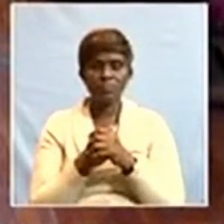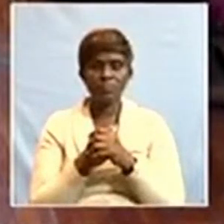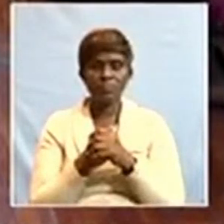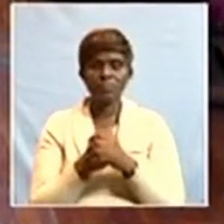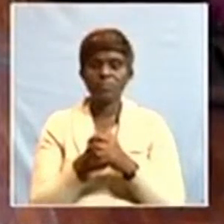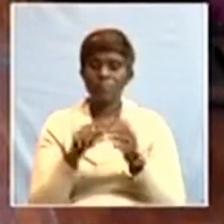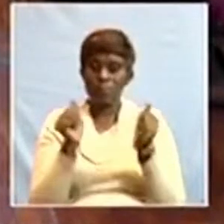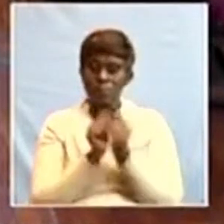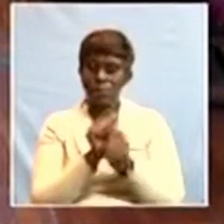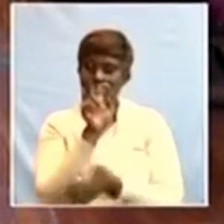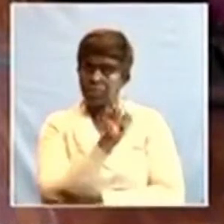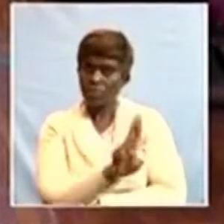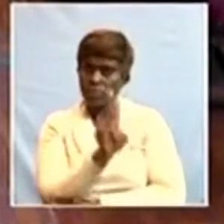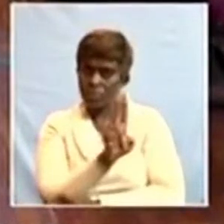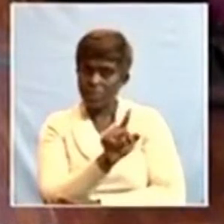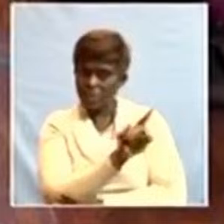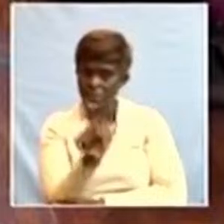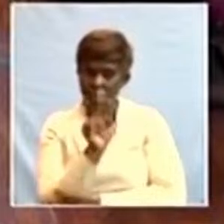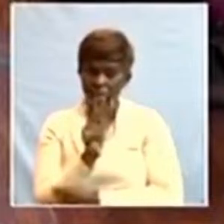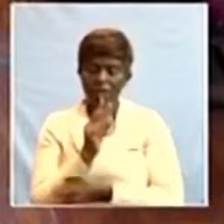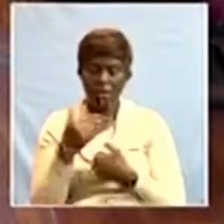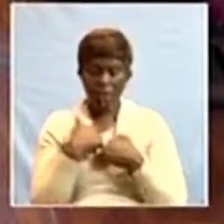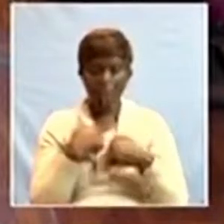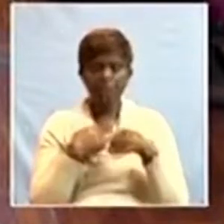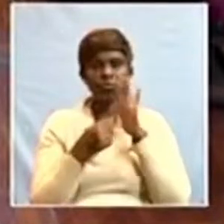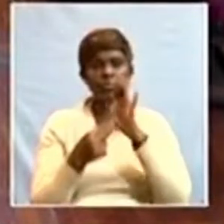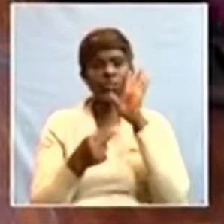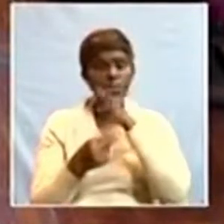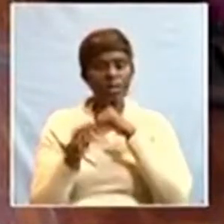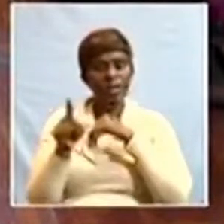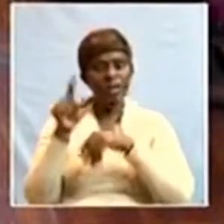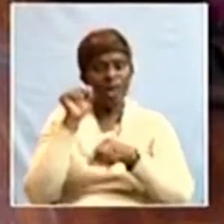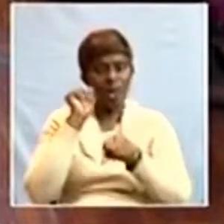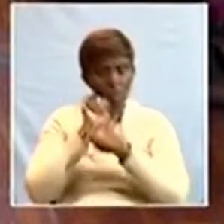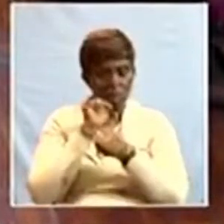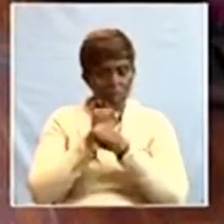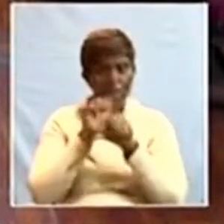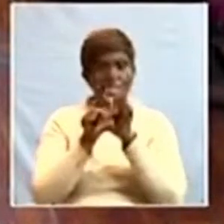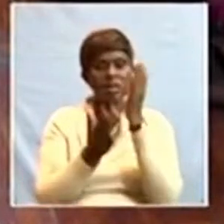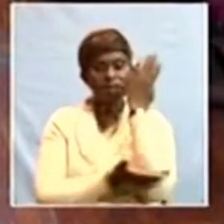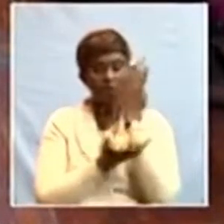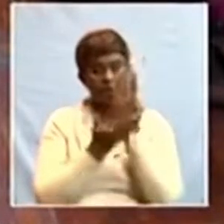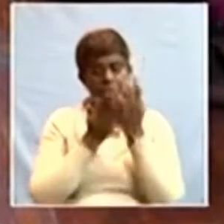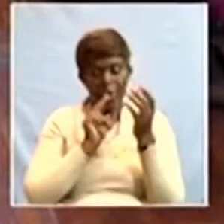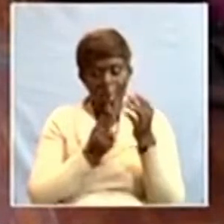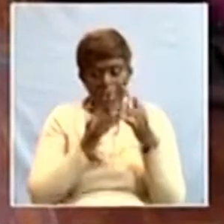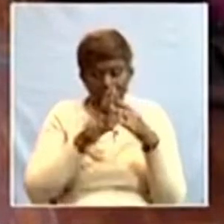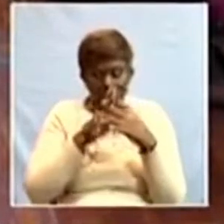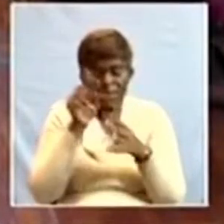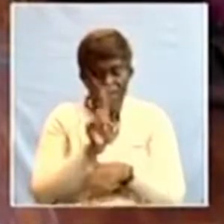In terms of using the system, we have indicated that it's work in progress. We started using it on the